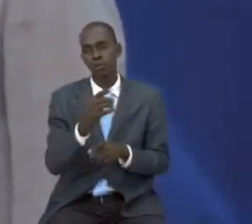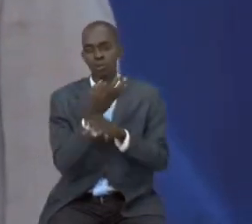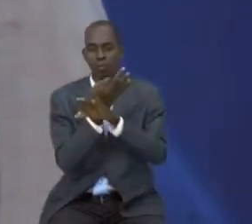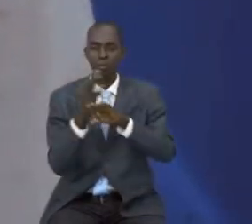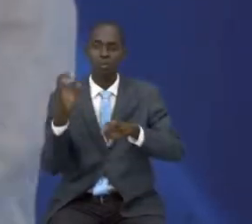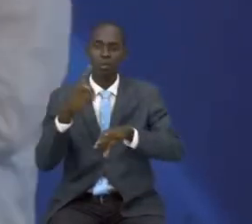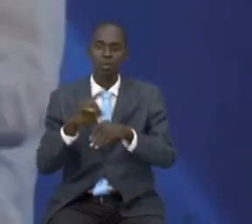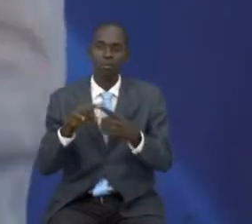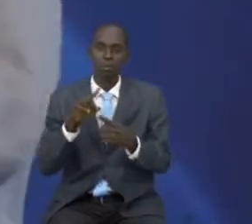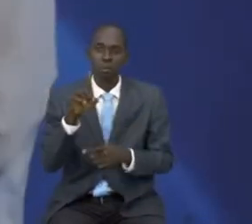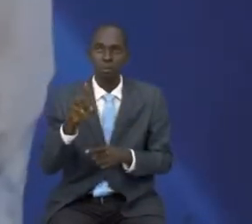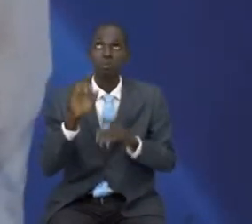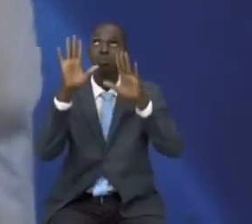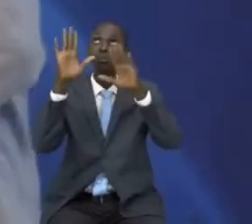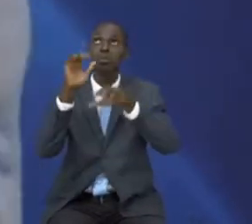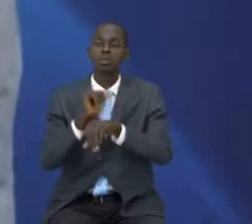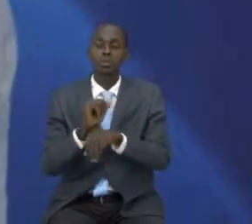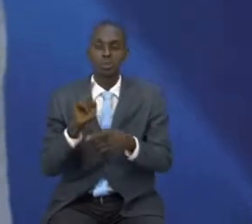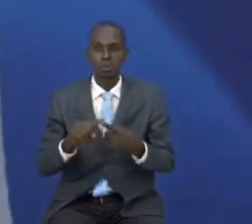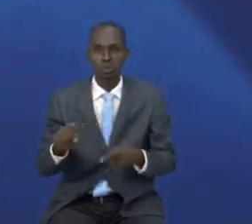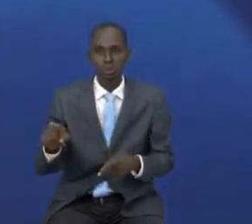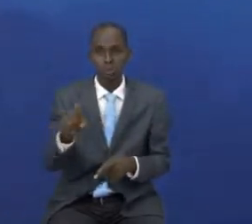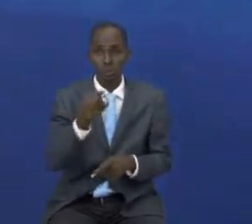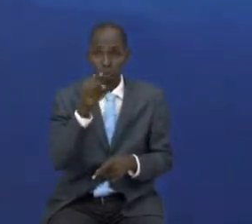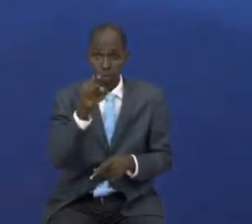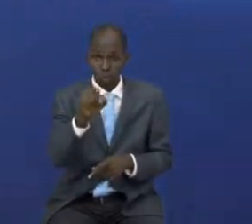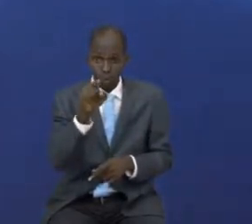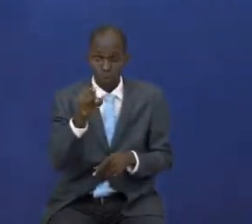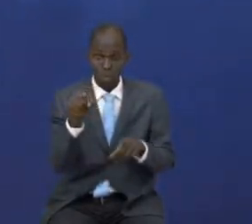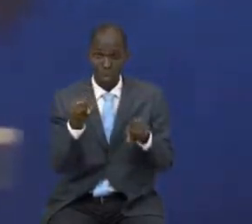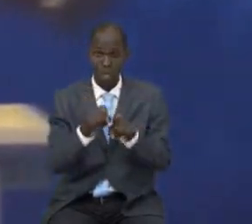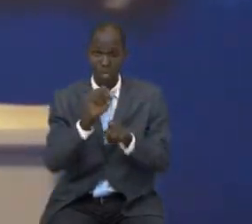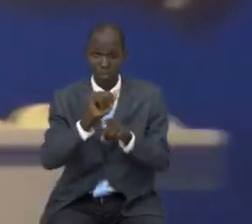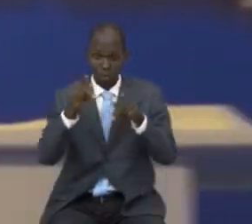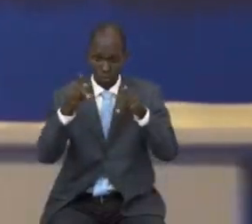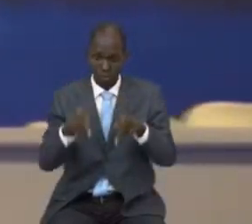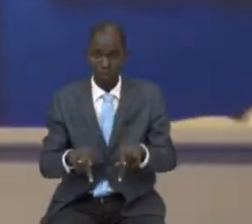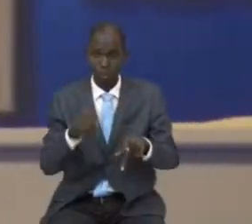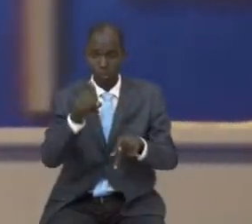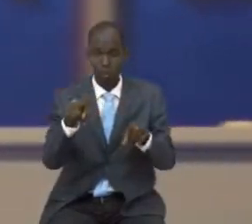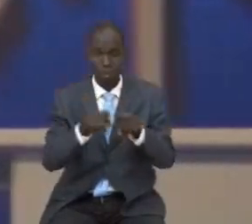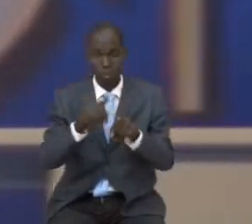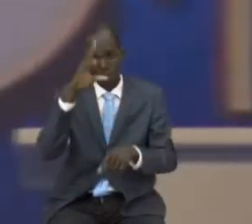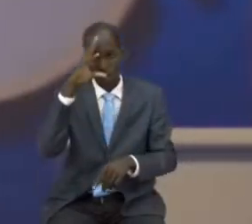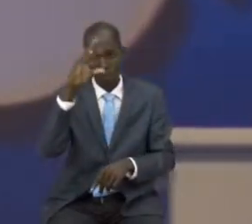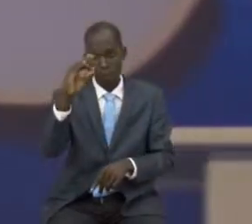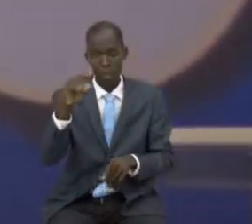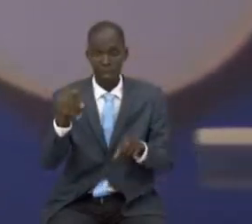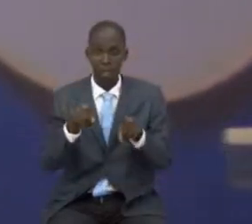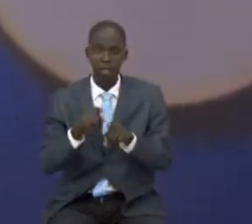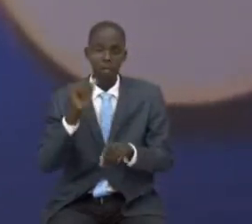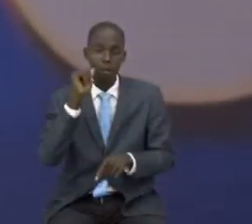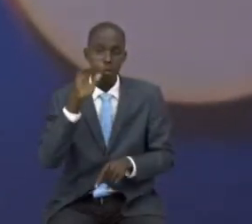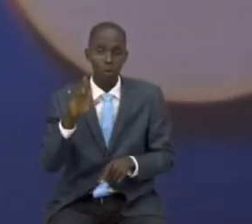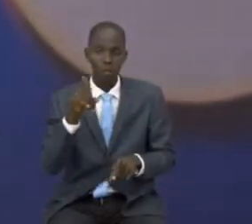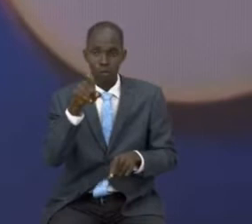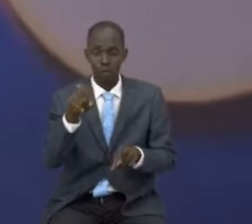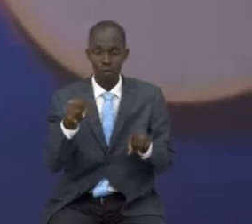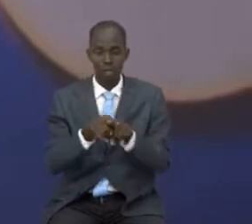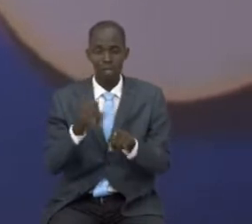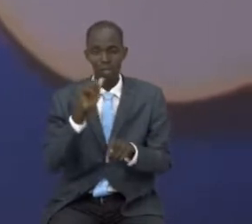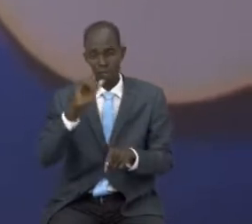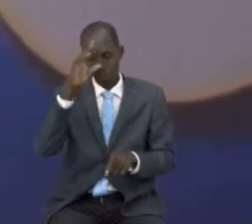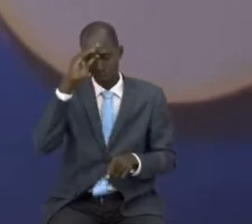you, and miracle to you. You as a man, you as a woman, you as a boy, you as a